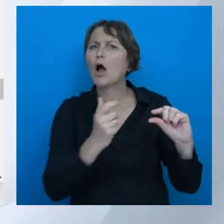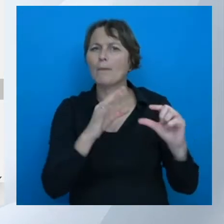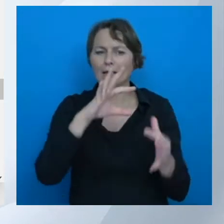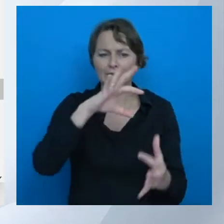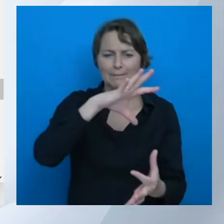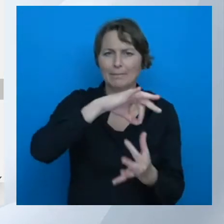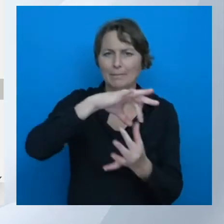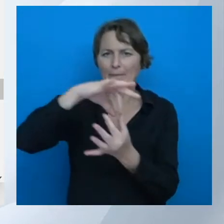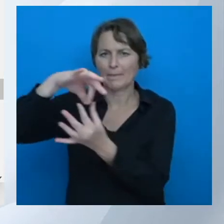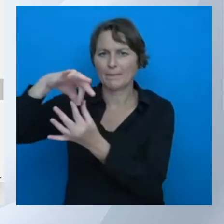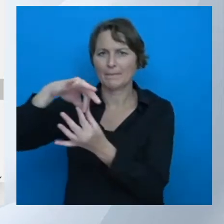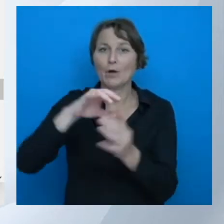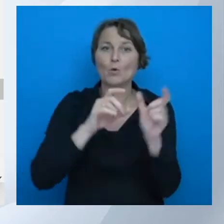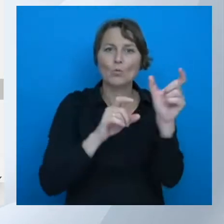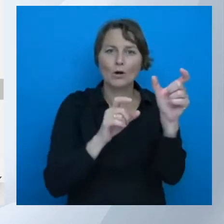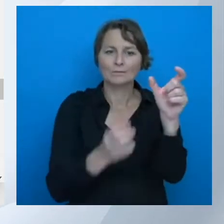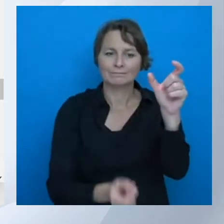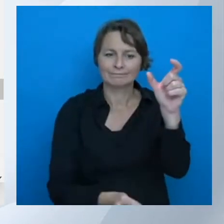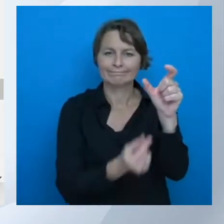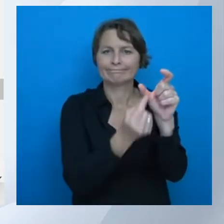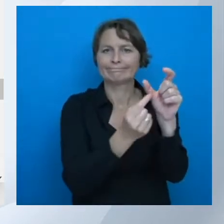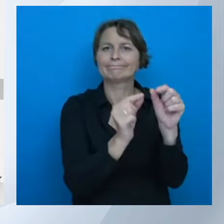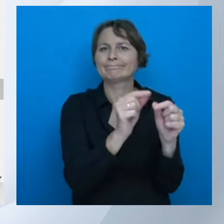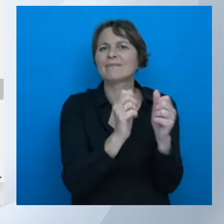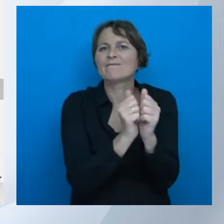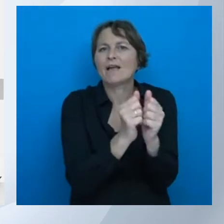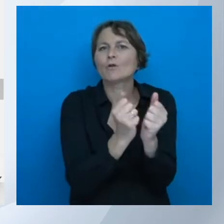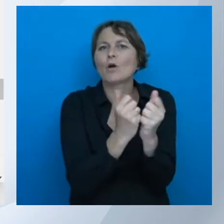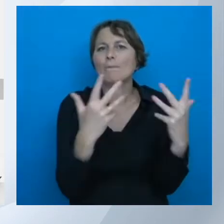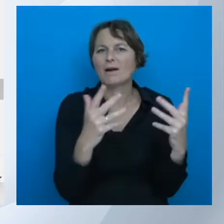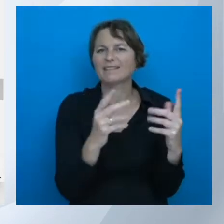also in an order, the same order like how the words are.